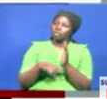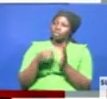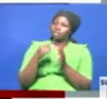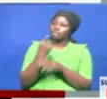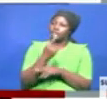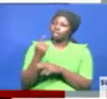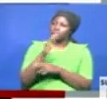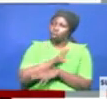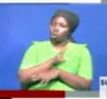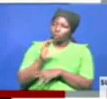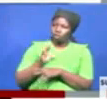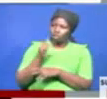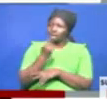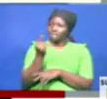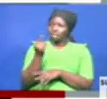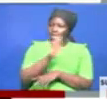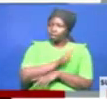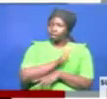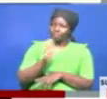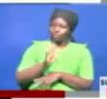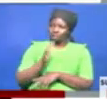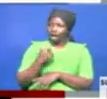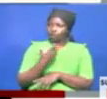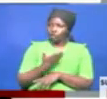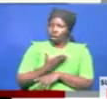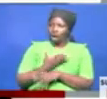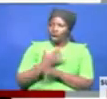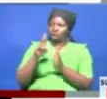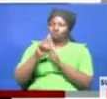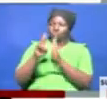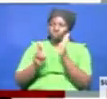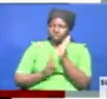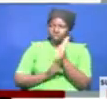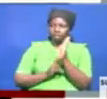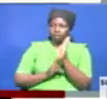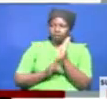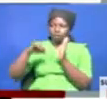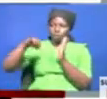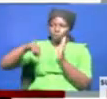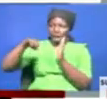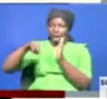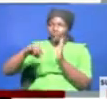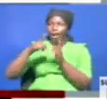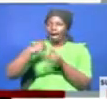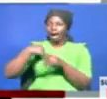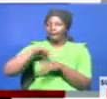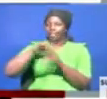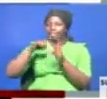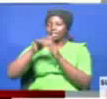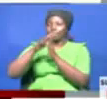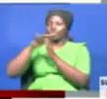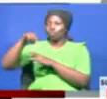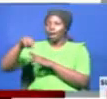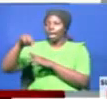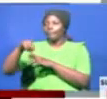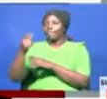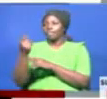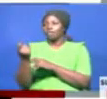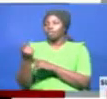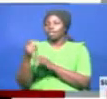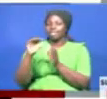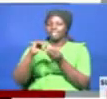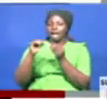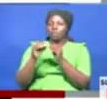board has its own rules of quorum. We start with quorum, the smallest number of